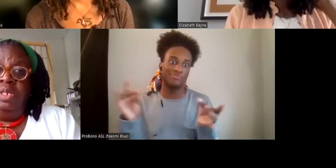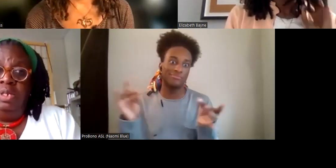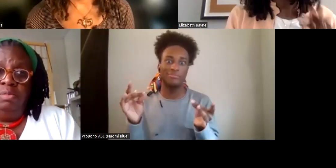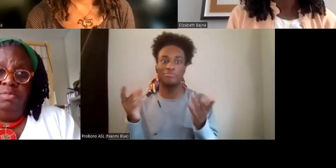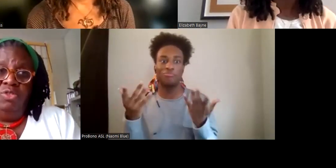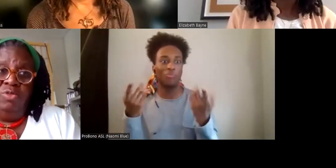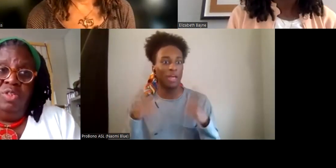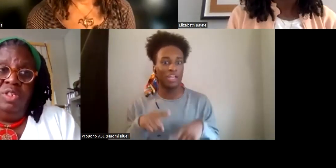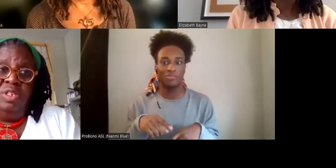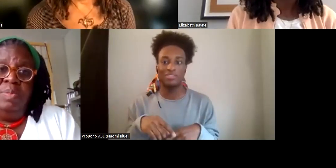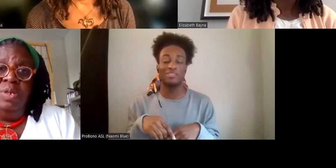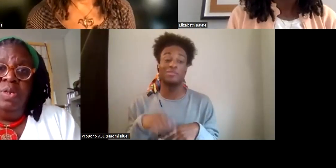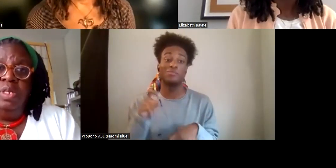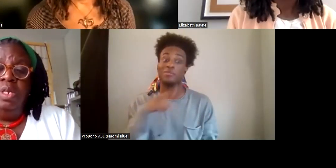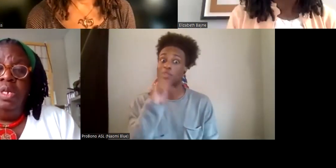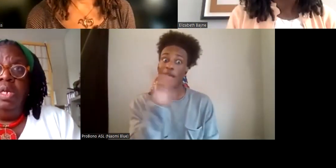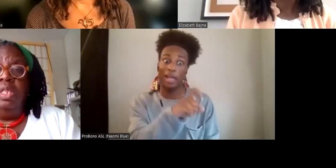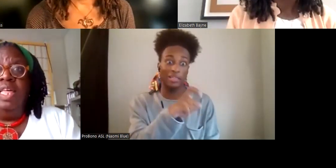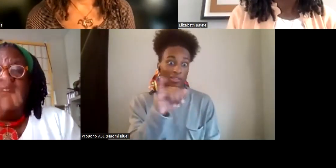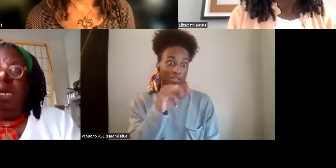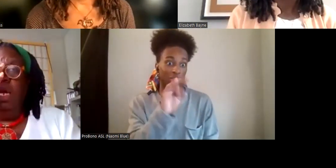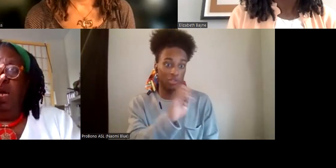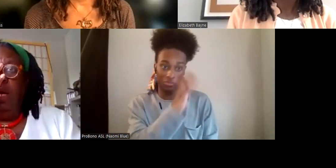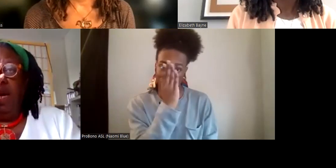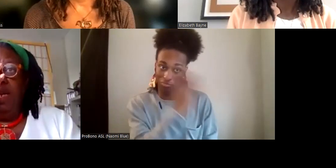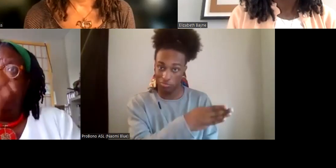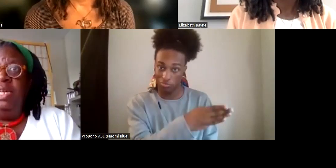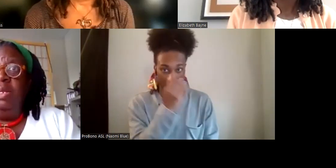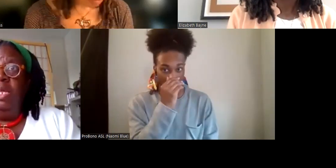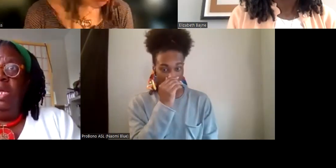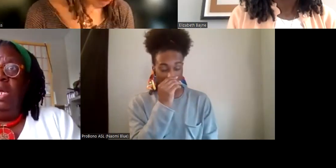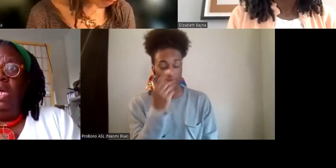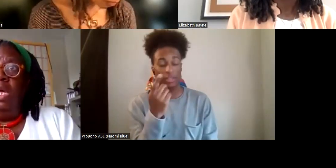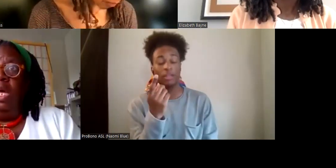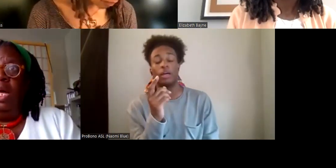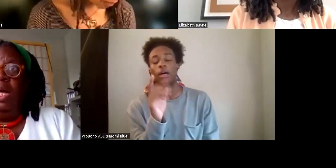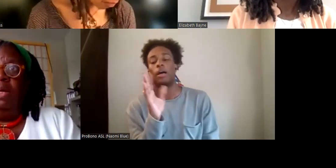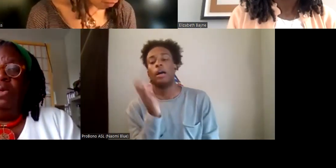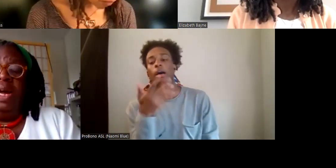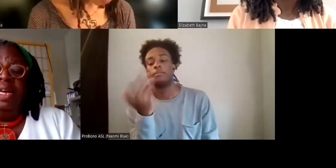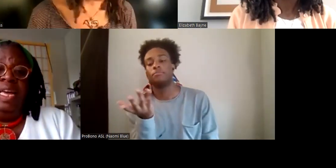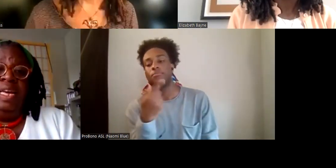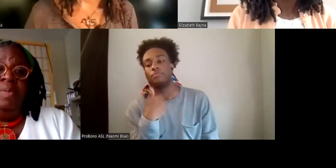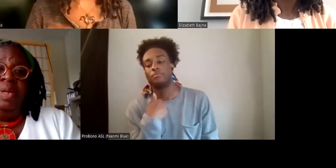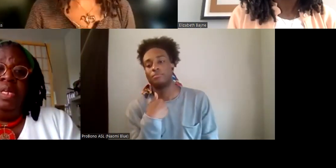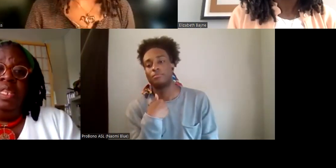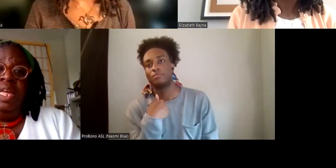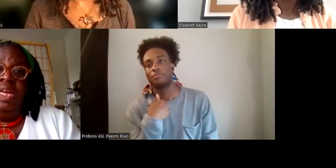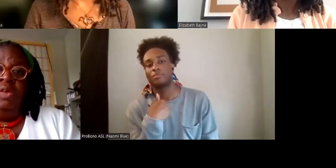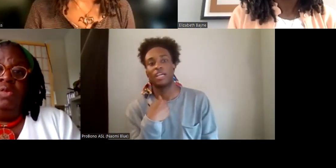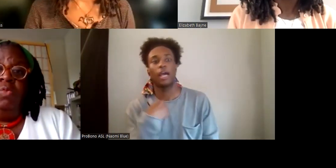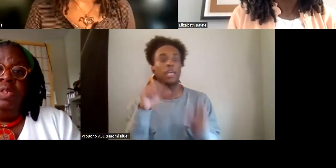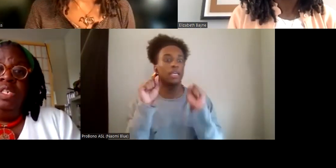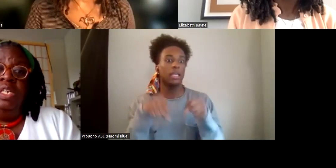that you would need June to comment on that. I did, or I can